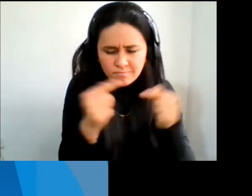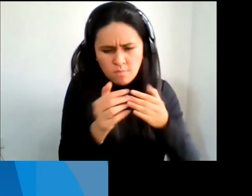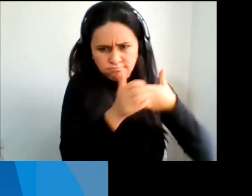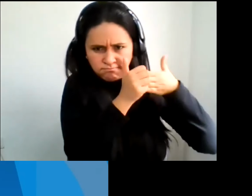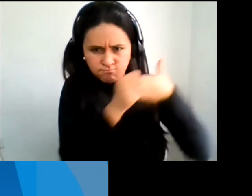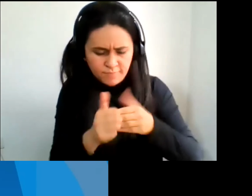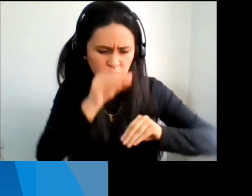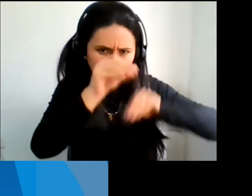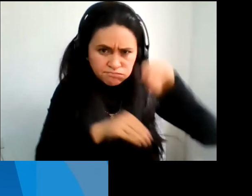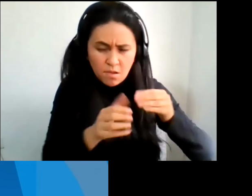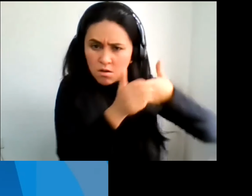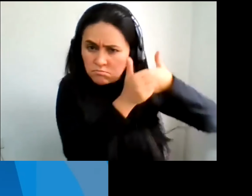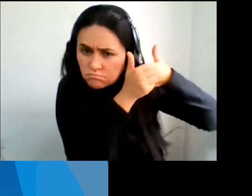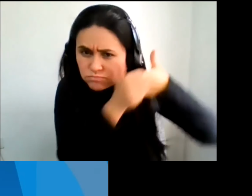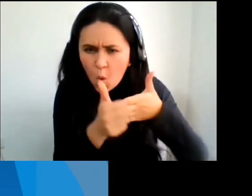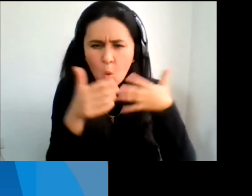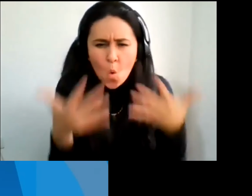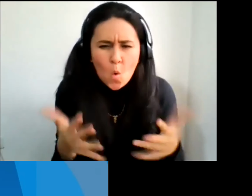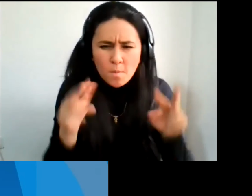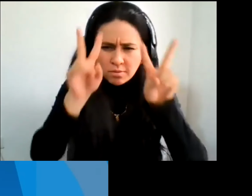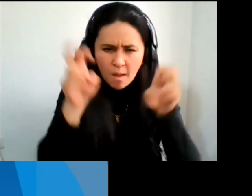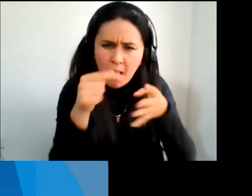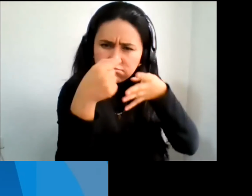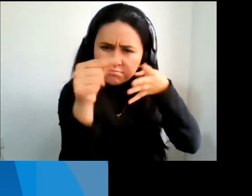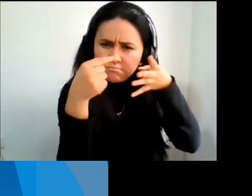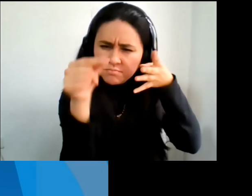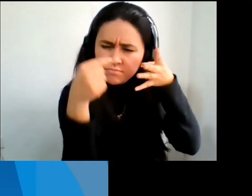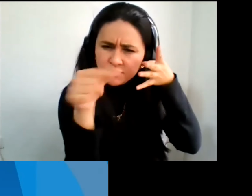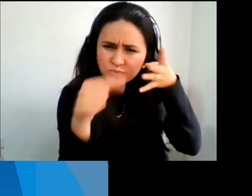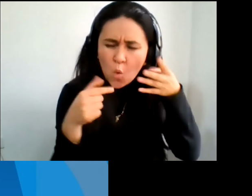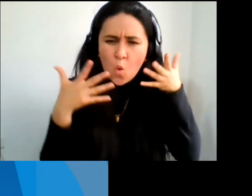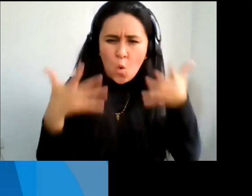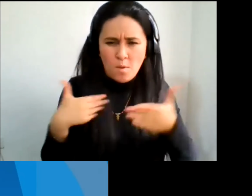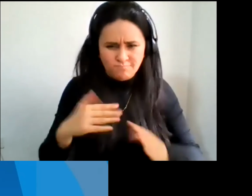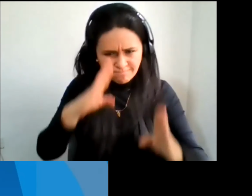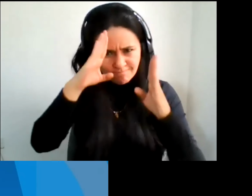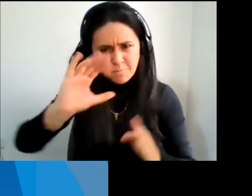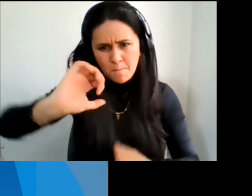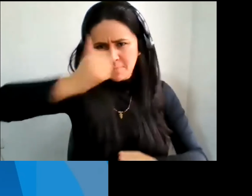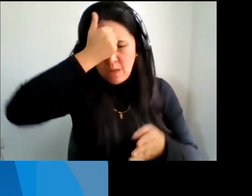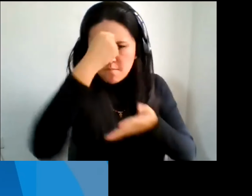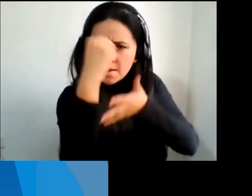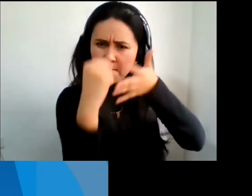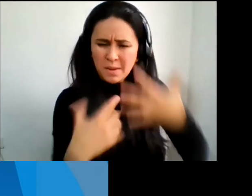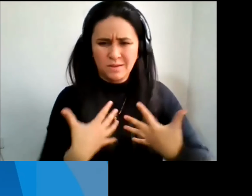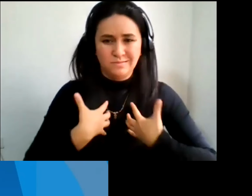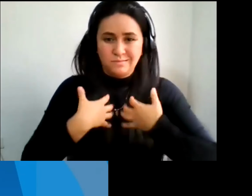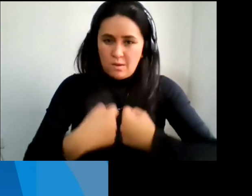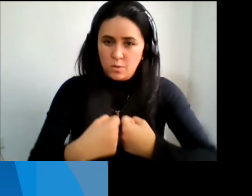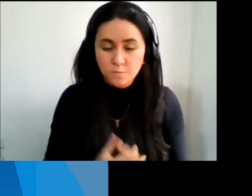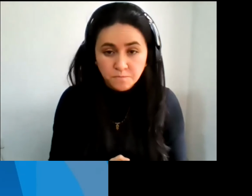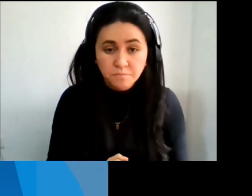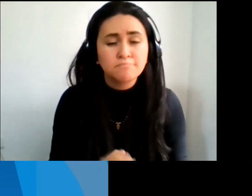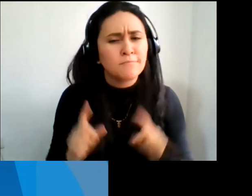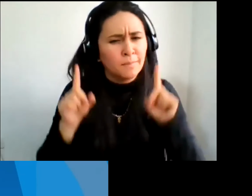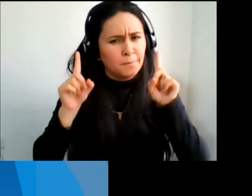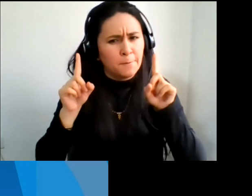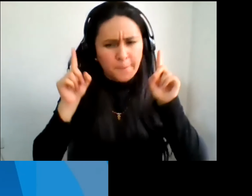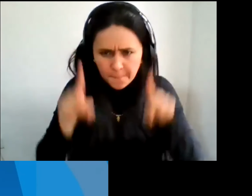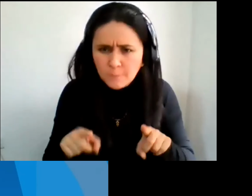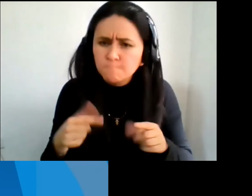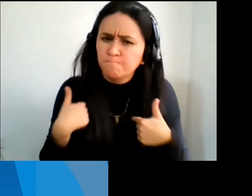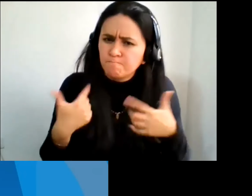debate and to plan this roadmap to get further into this theme in aspects related to the essential public health